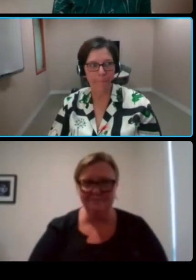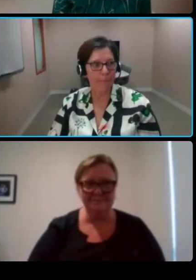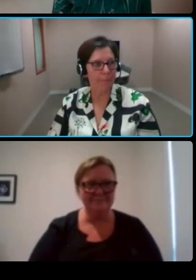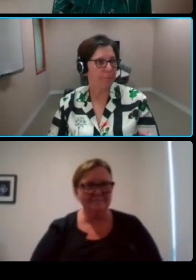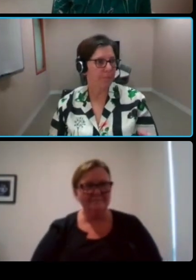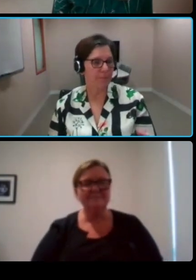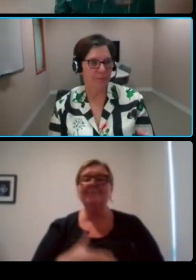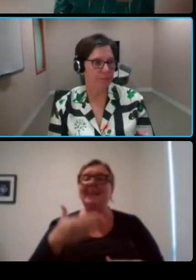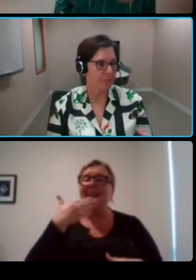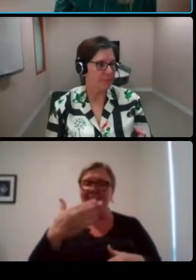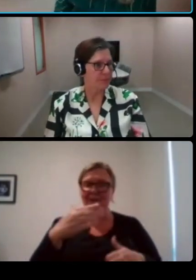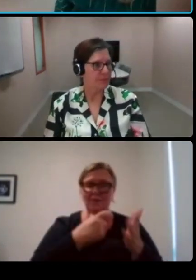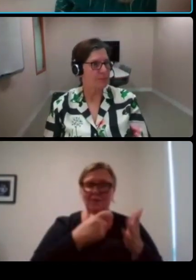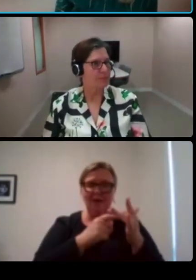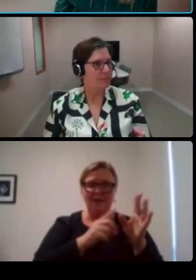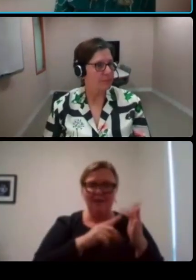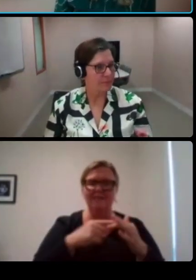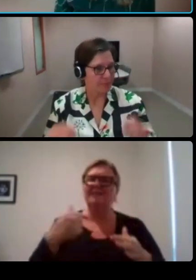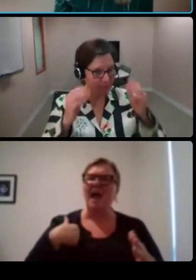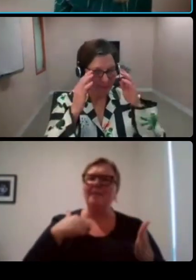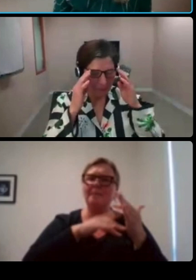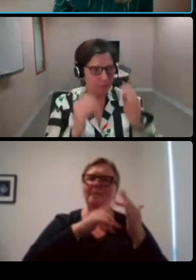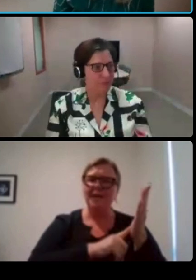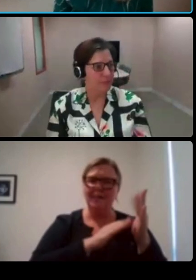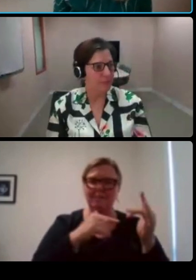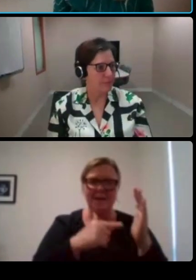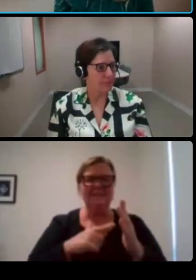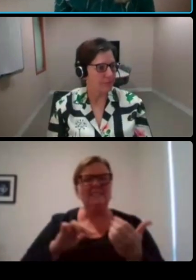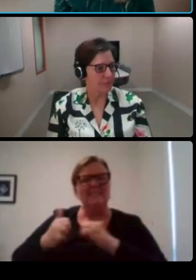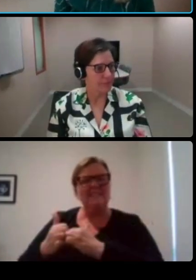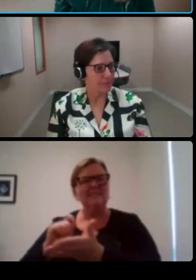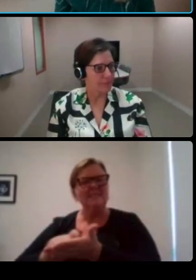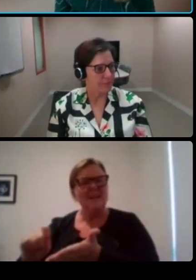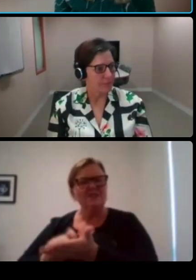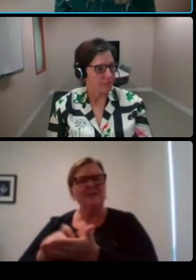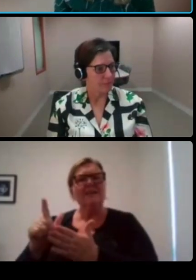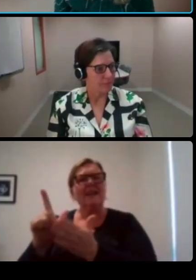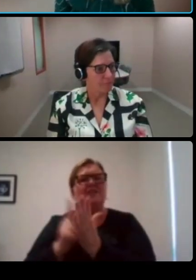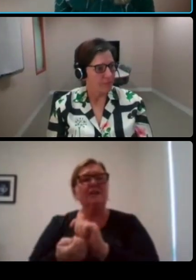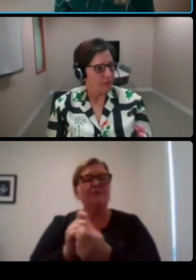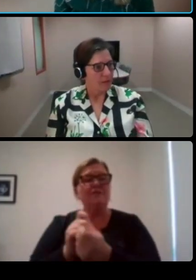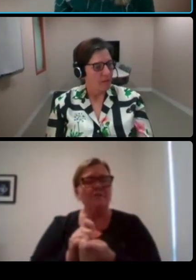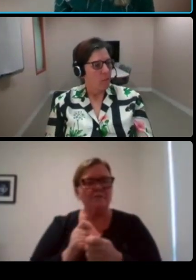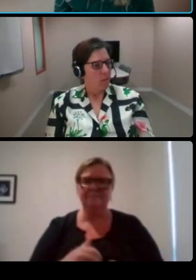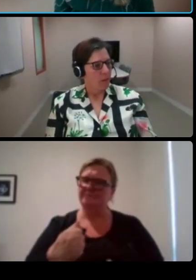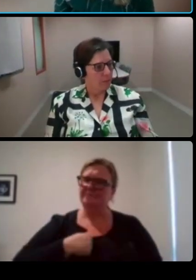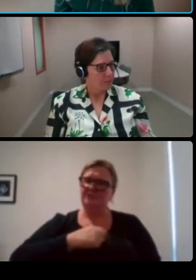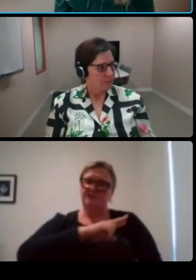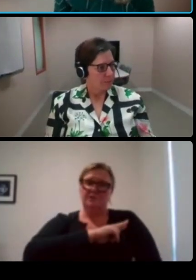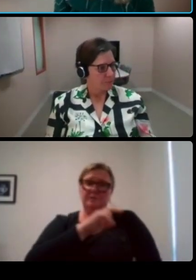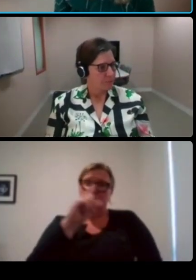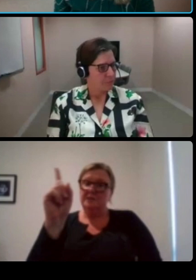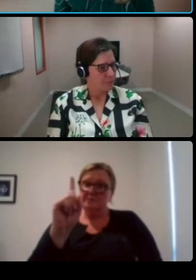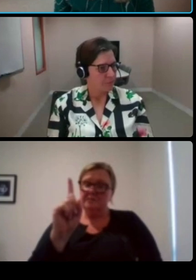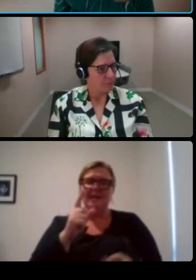Thank you, Caroline. I'm Mel Metz, the Assistant Secretary of the Legislative Reform Branch. I have responsibility for